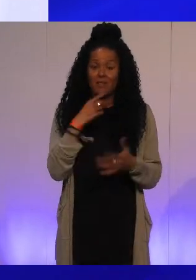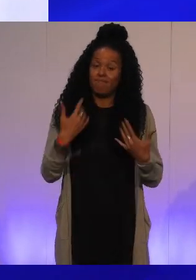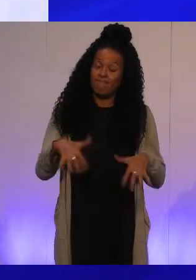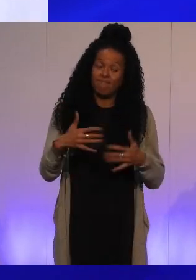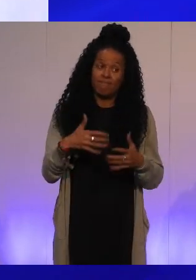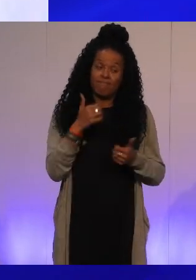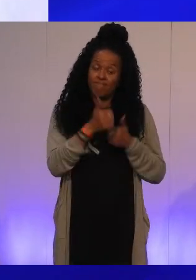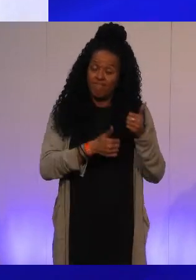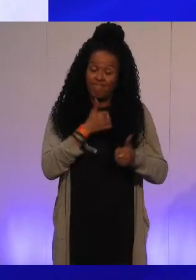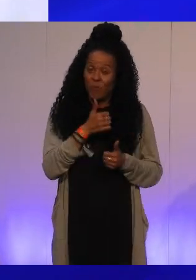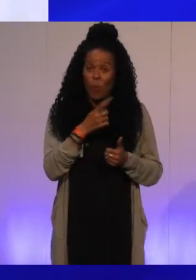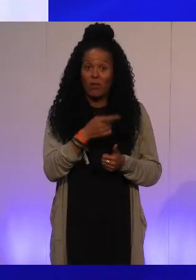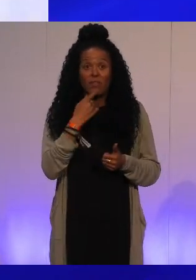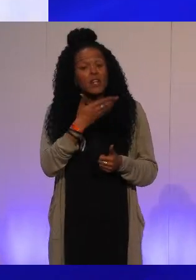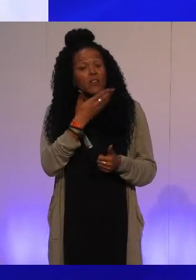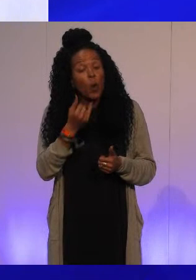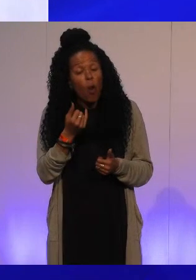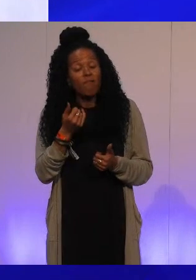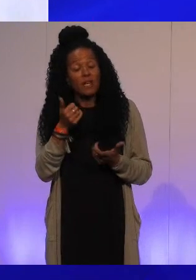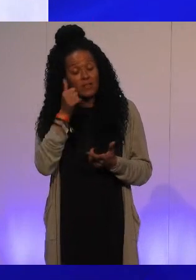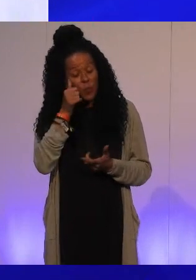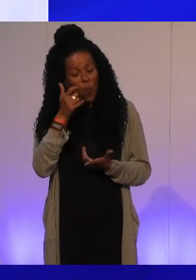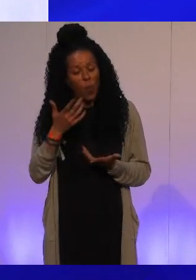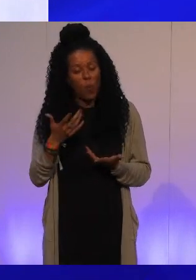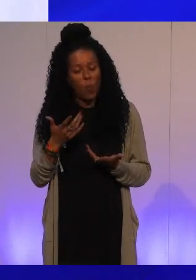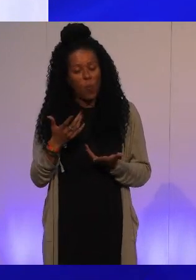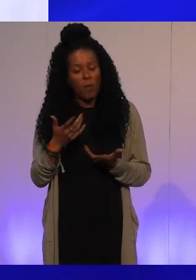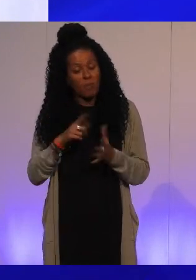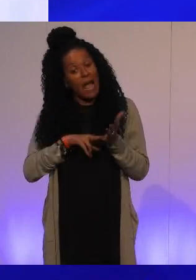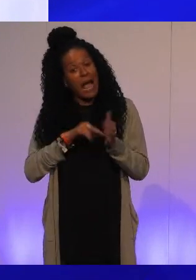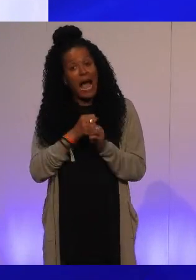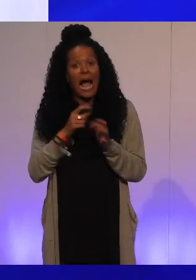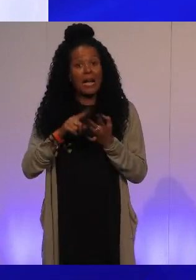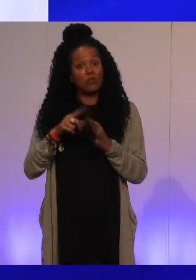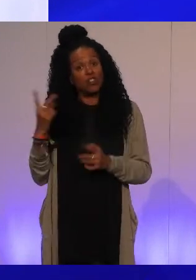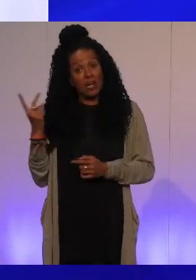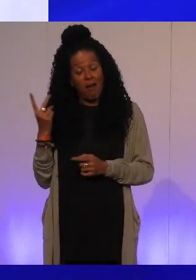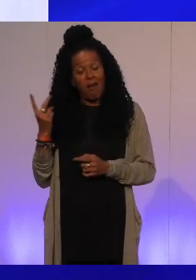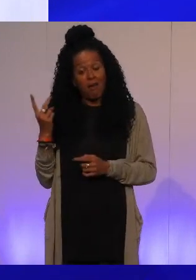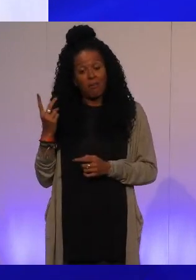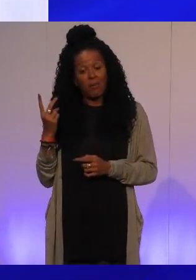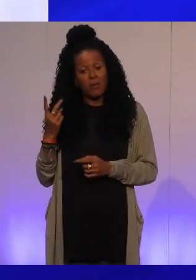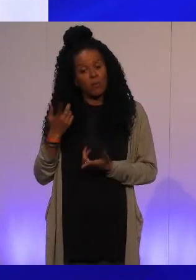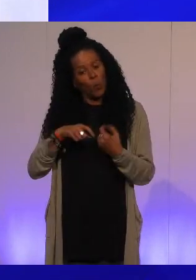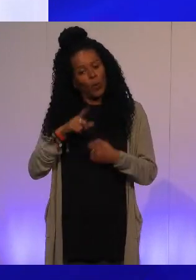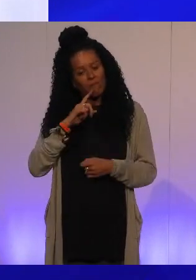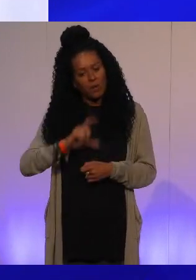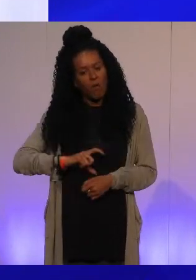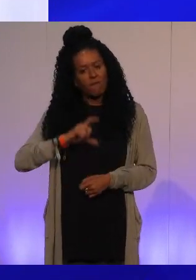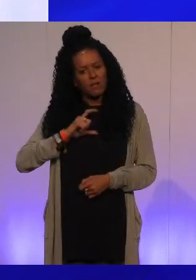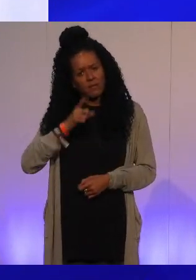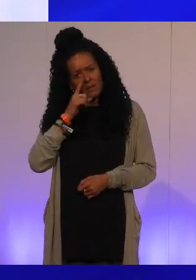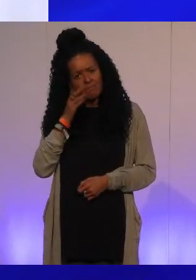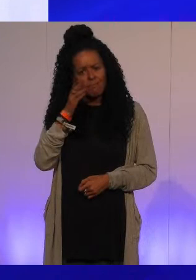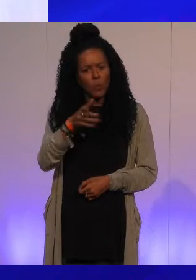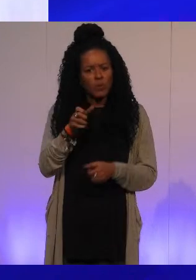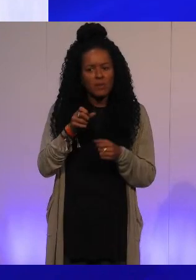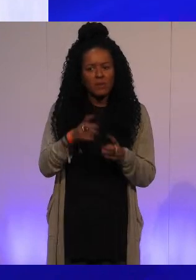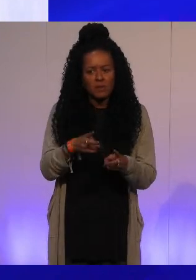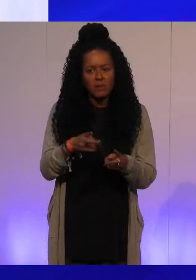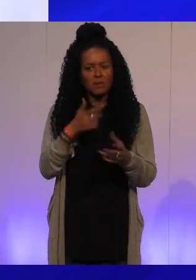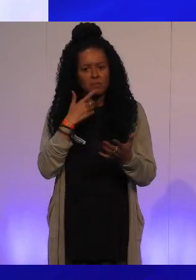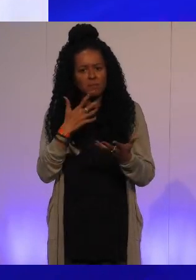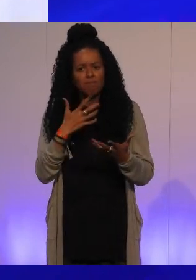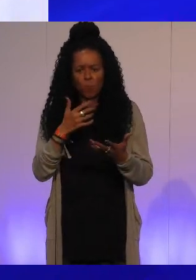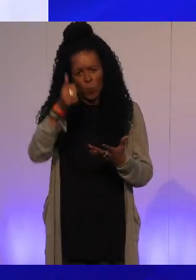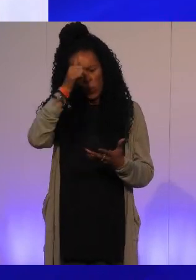And it's lovely to know that, that Angie and I then have the confidence to go into the system and play our full